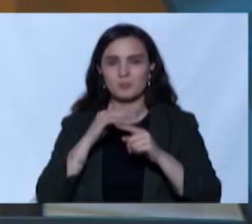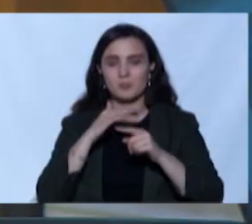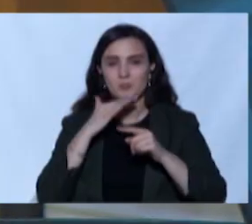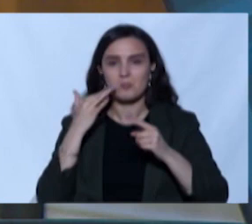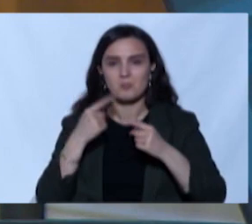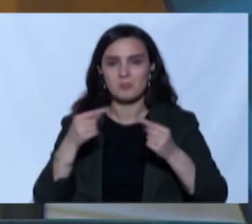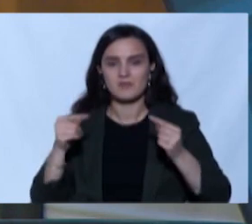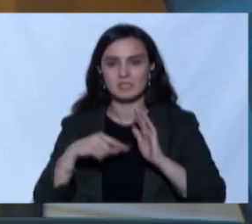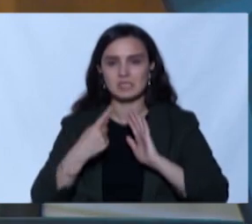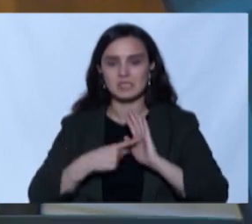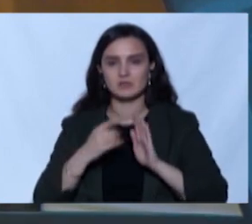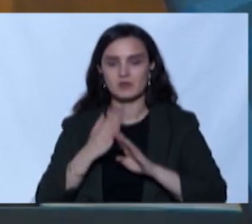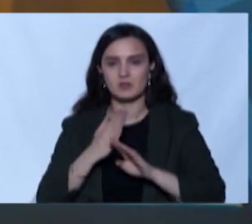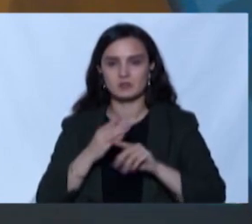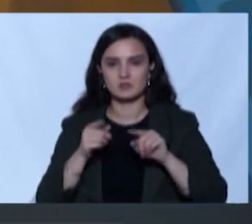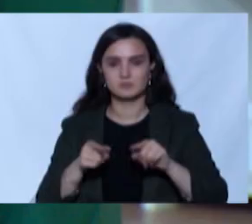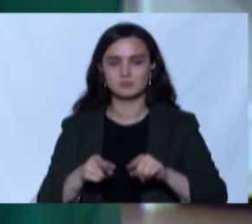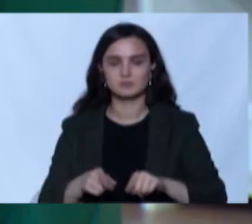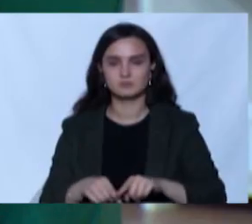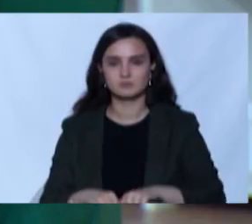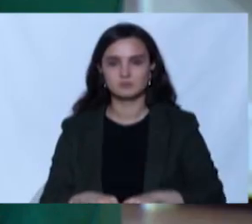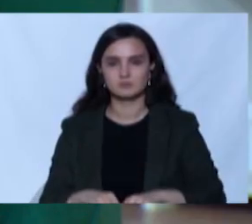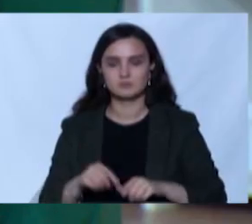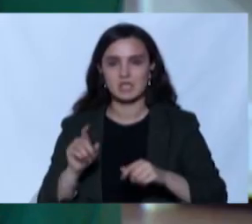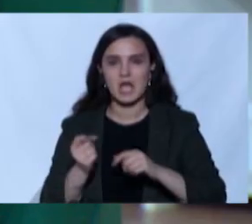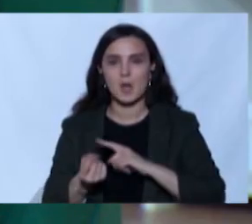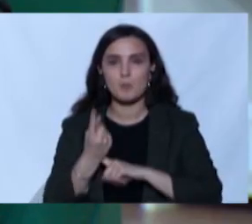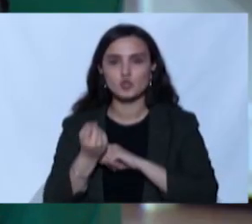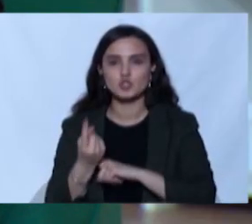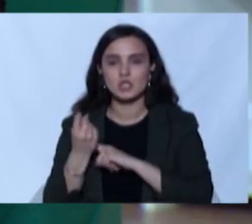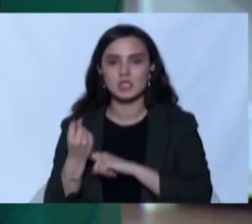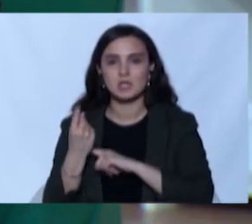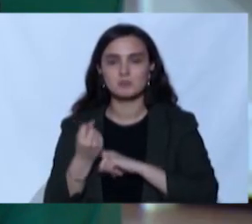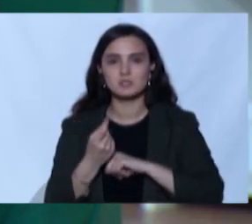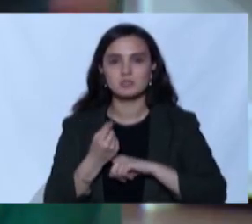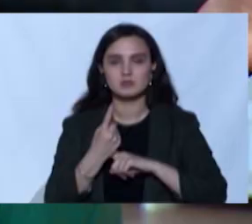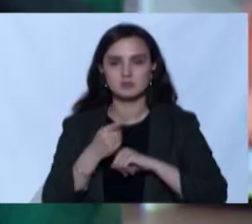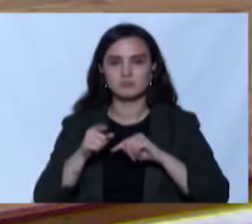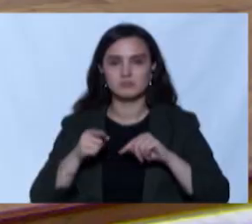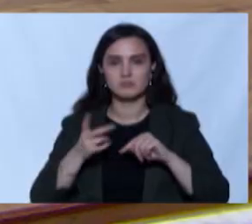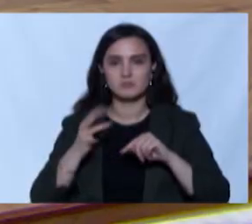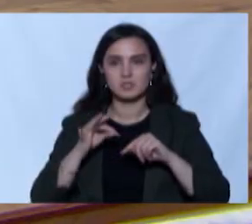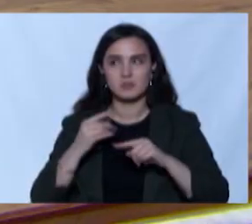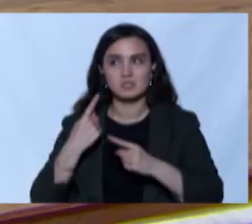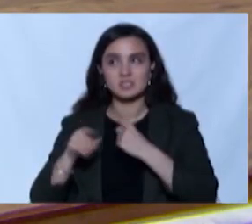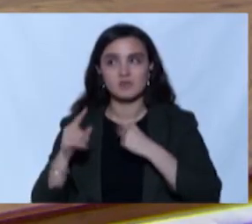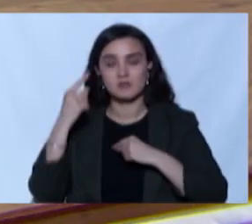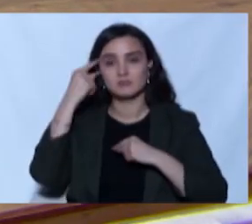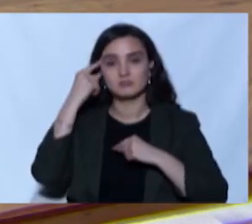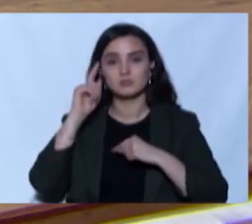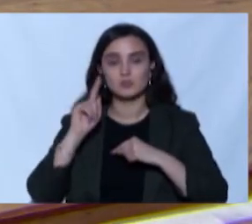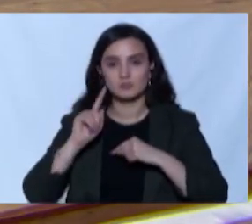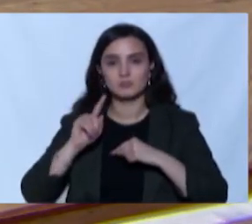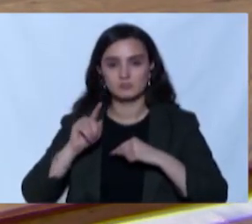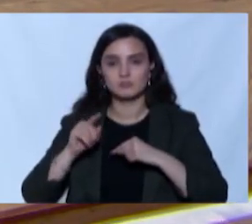question, are some discoveries worth discovering in the first place? And another thing that comes to mind, of course, is something like